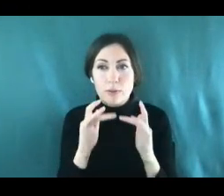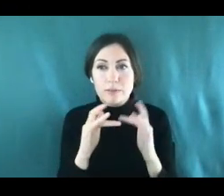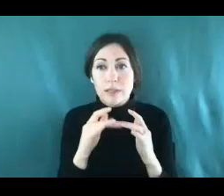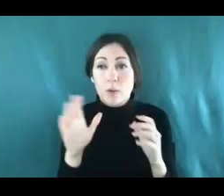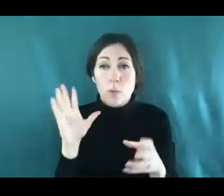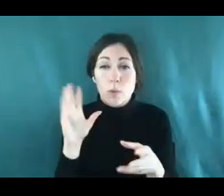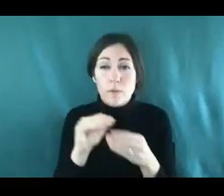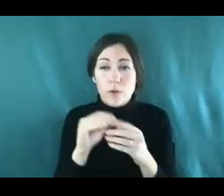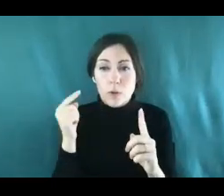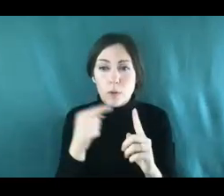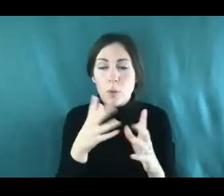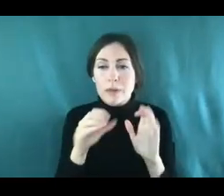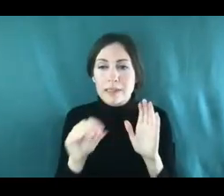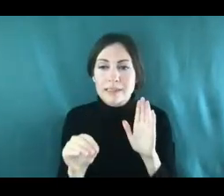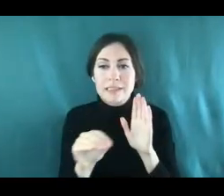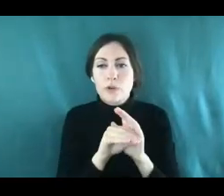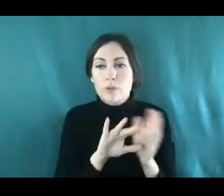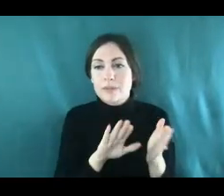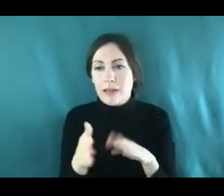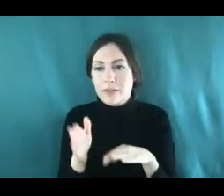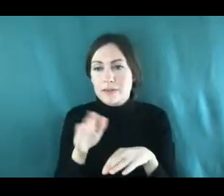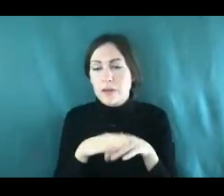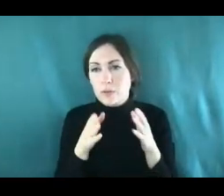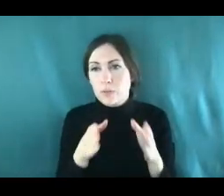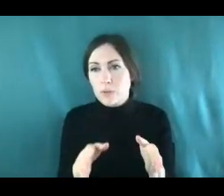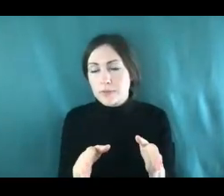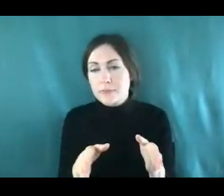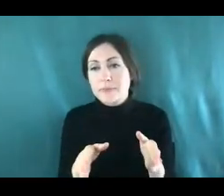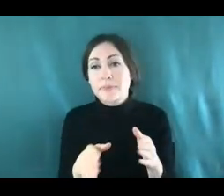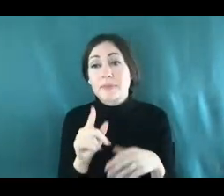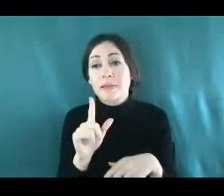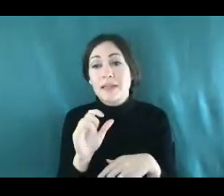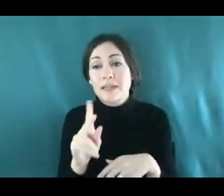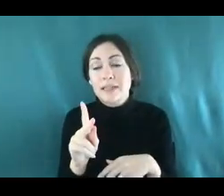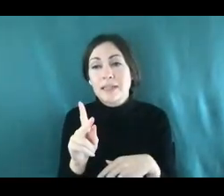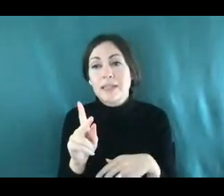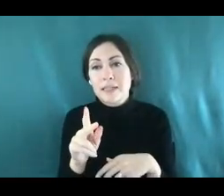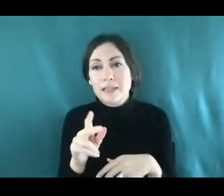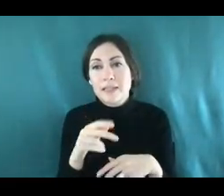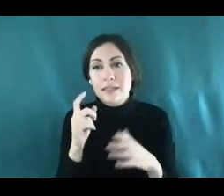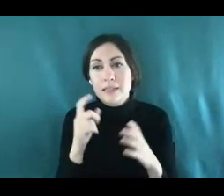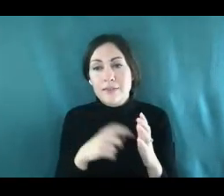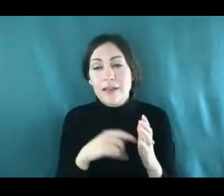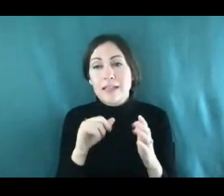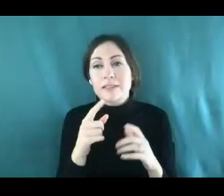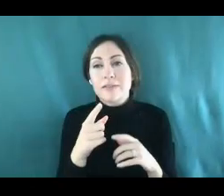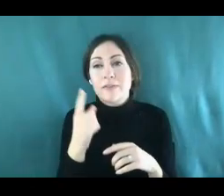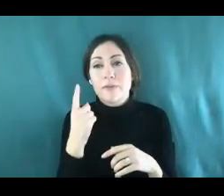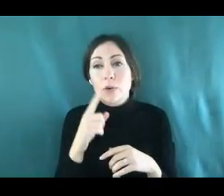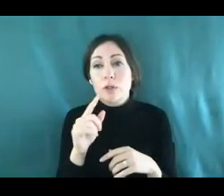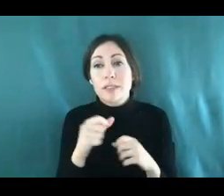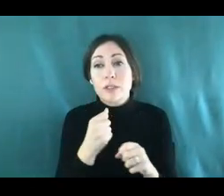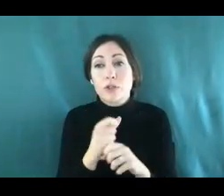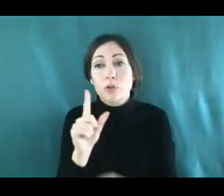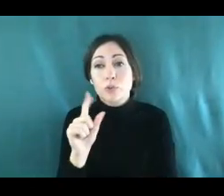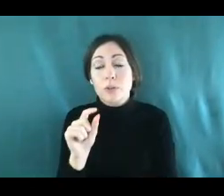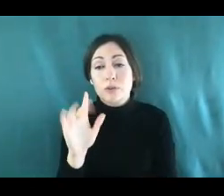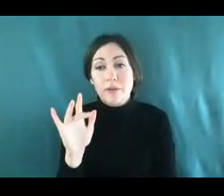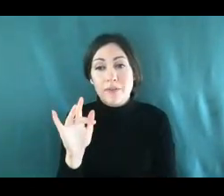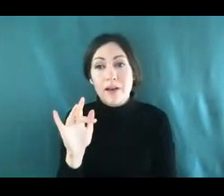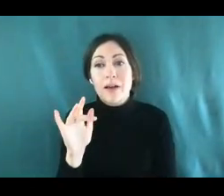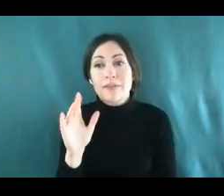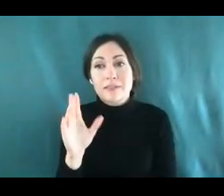of zero fatalities on the road. In the link specifically, though, that I identified is for the 2025 sessions, and it includes all the presentations